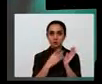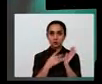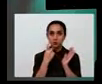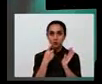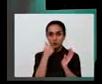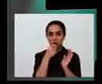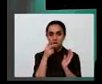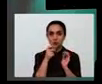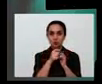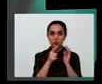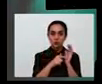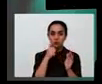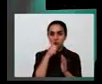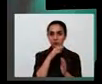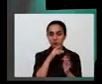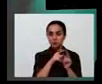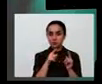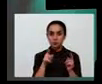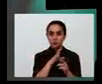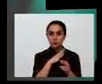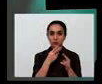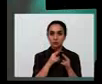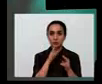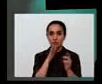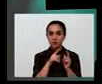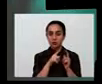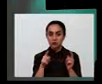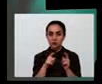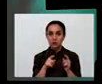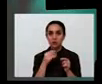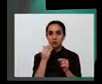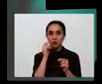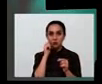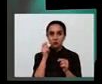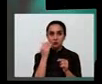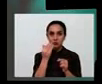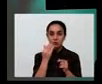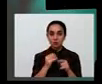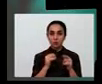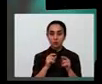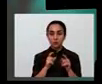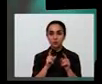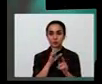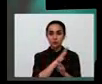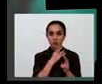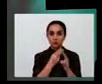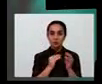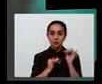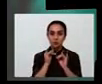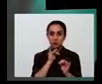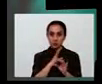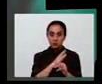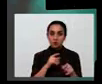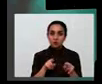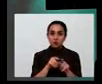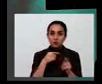va 2017 yilga bo'lgan o'sha bo'lgan vaqtga qadar Xitoyning, demak, o'sha bosib o'tgan yo'lini gaplashdik, aziz